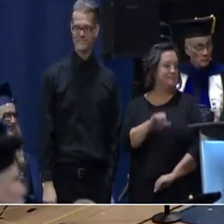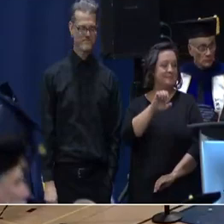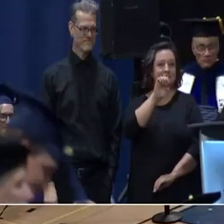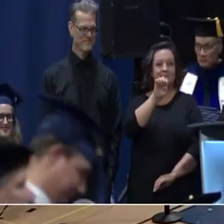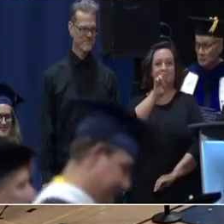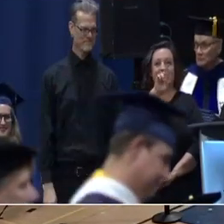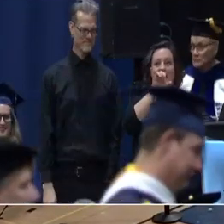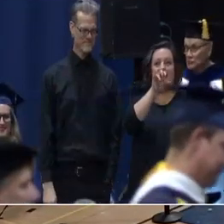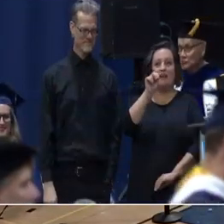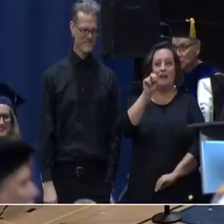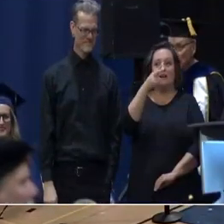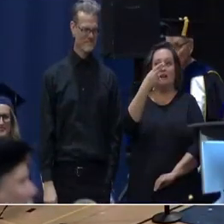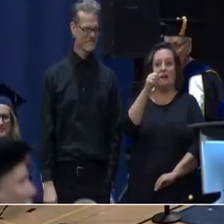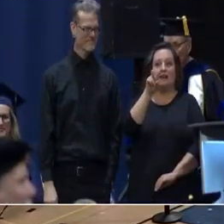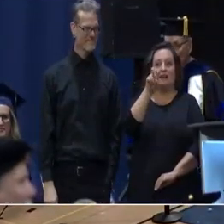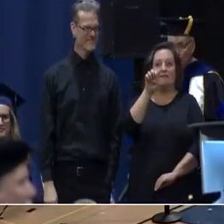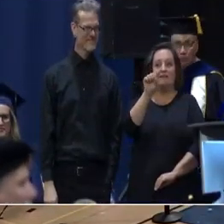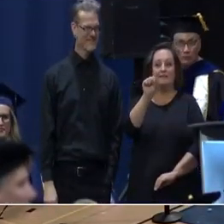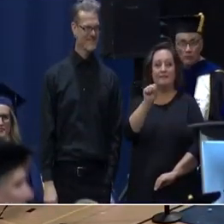Aaron Havens.